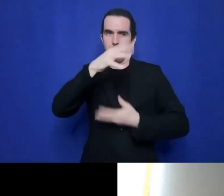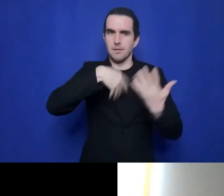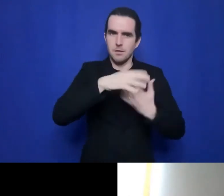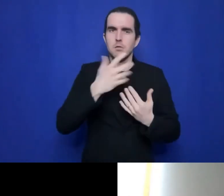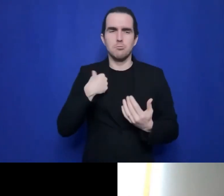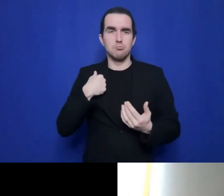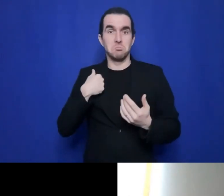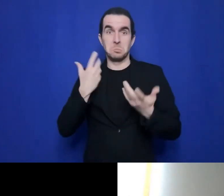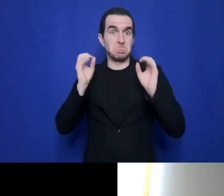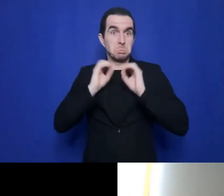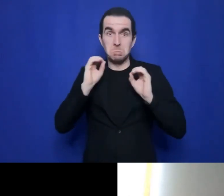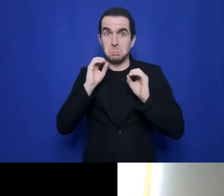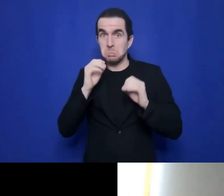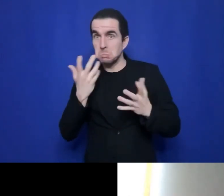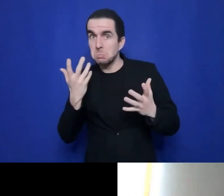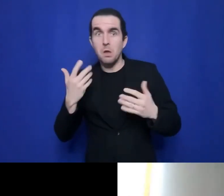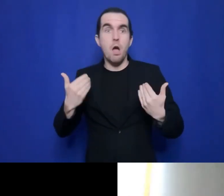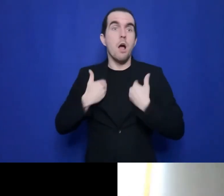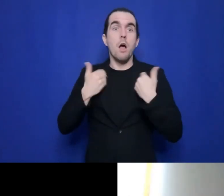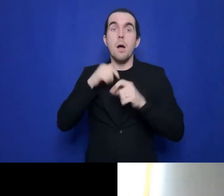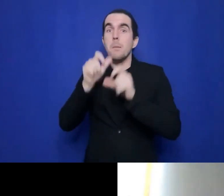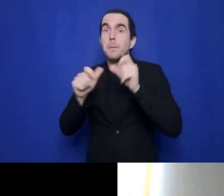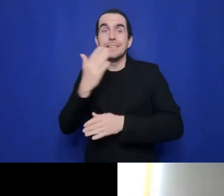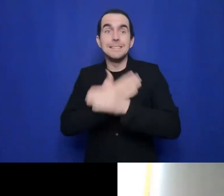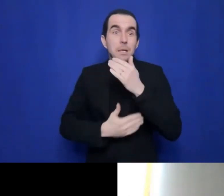are only claiming for inclusion of accessibility.